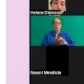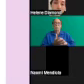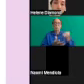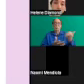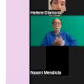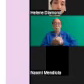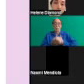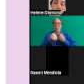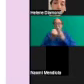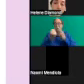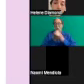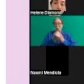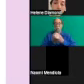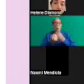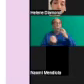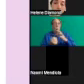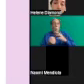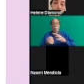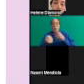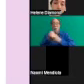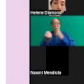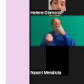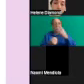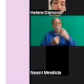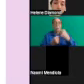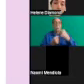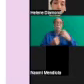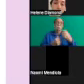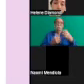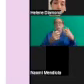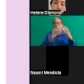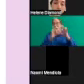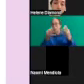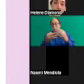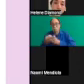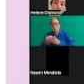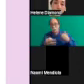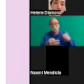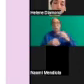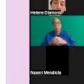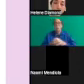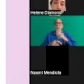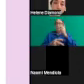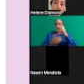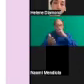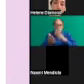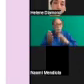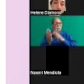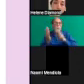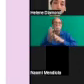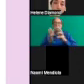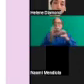or advocate for a loved one. Keep your own records. Do research and be as informed as possible. And then we have